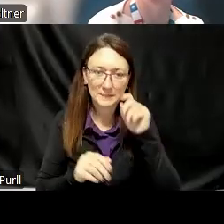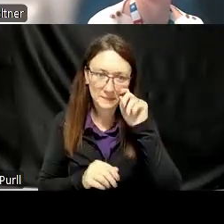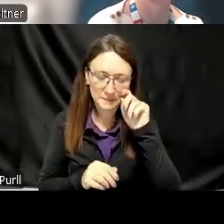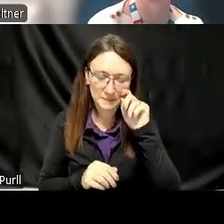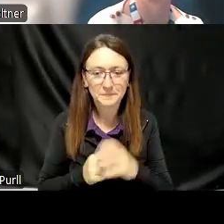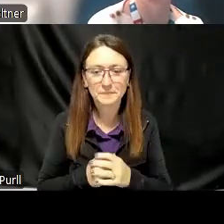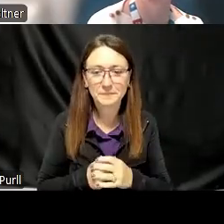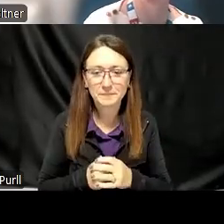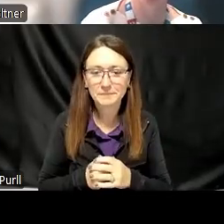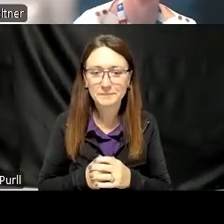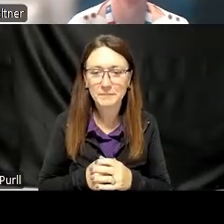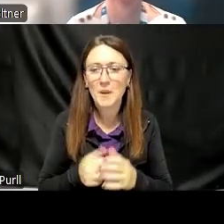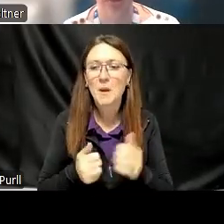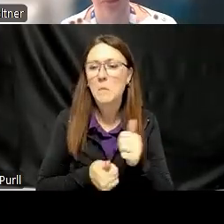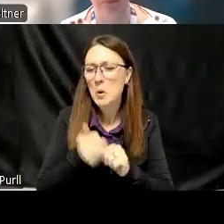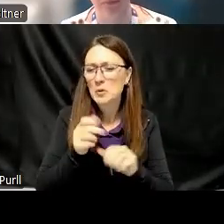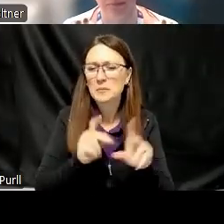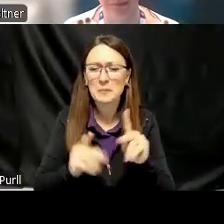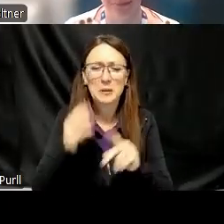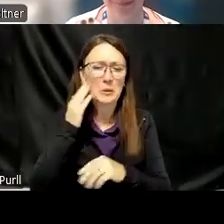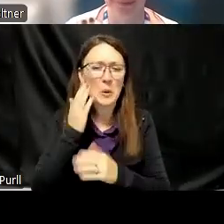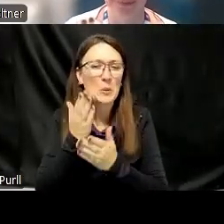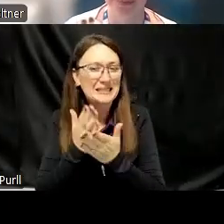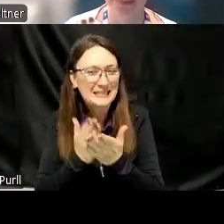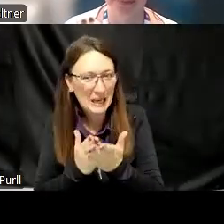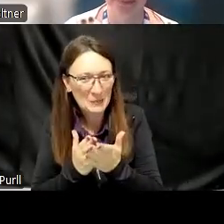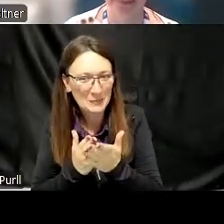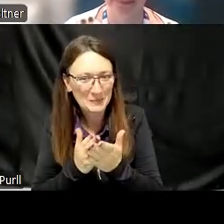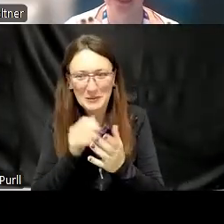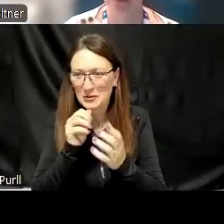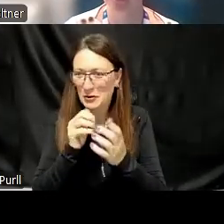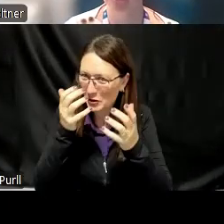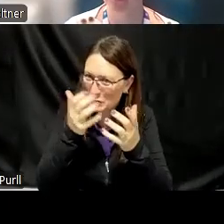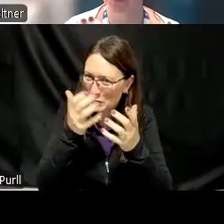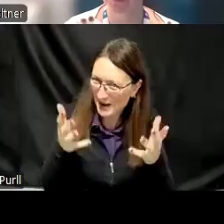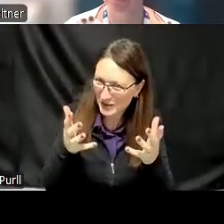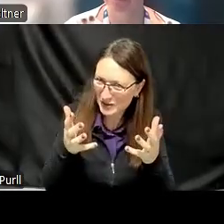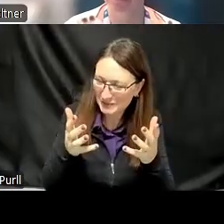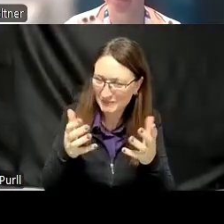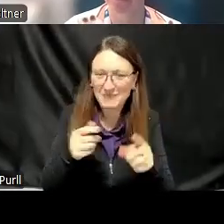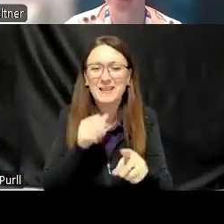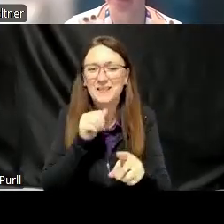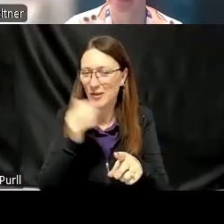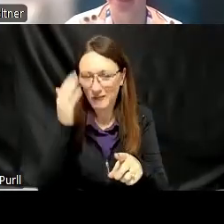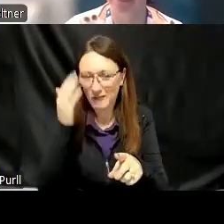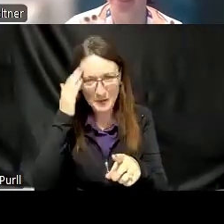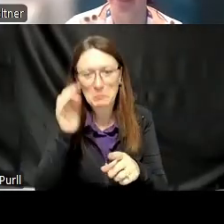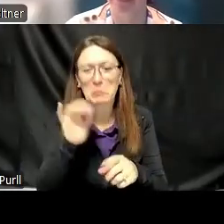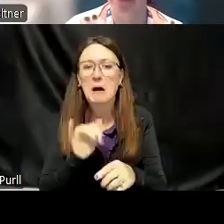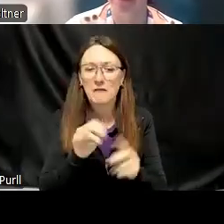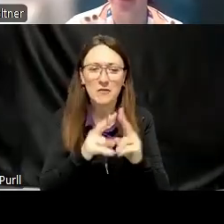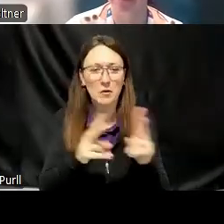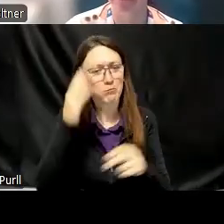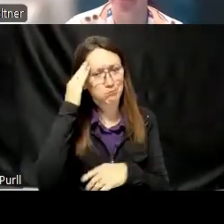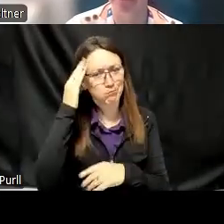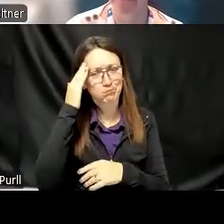So most people know a little, but not much. Not familiar at all. Yeah, and very familiar. It can be